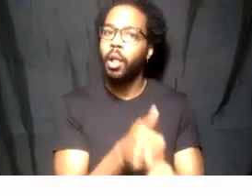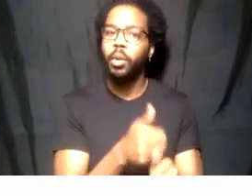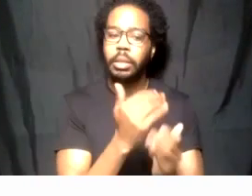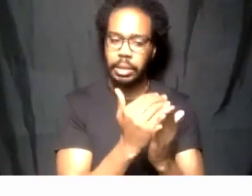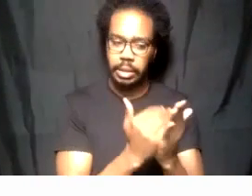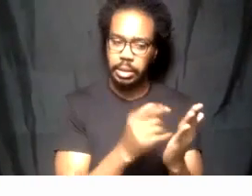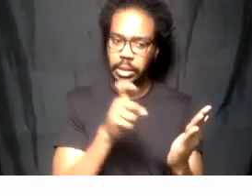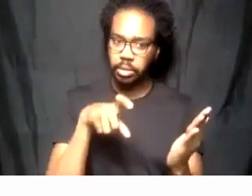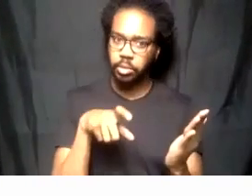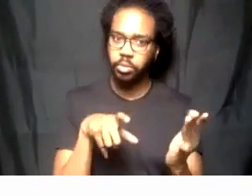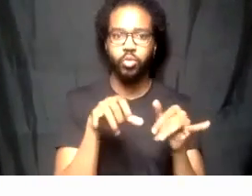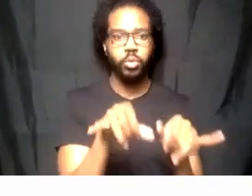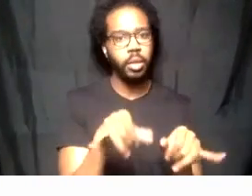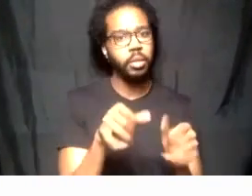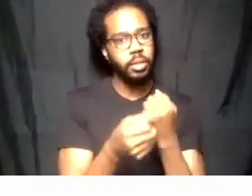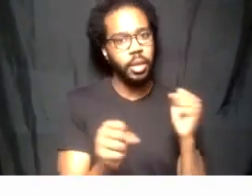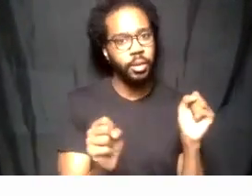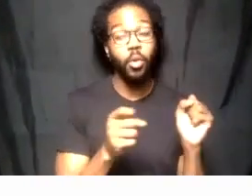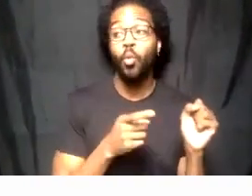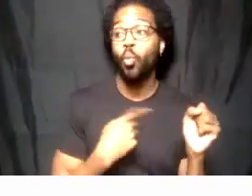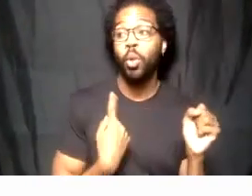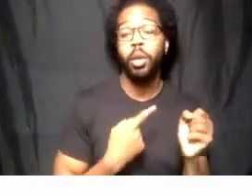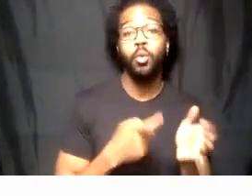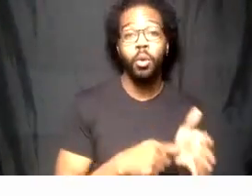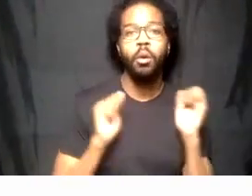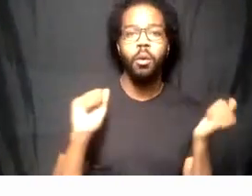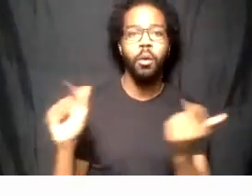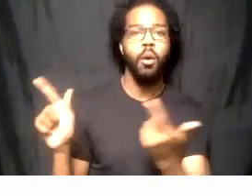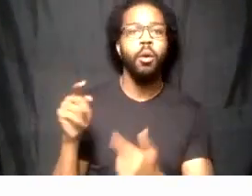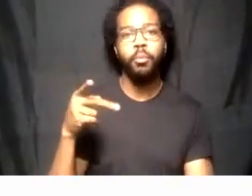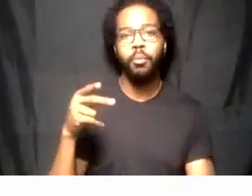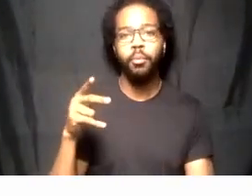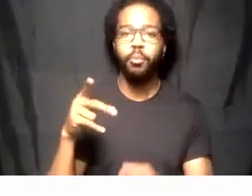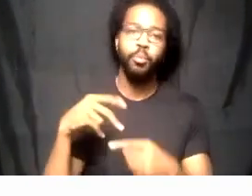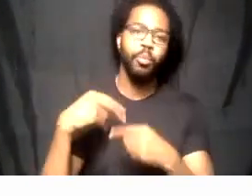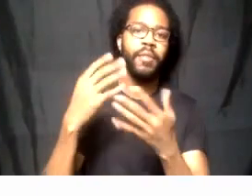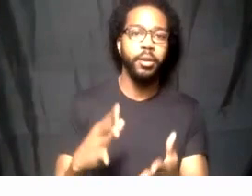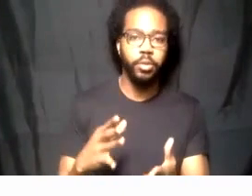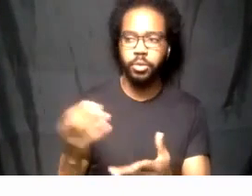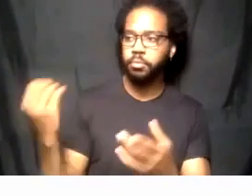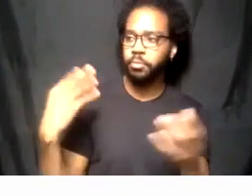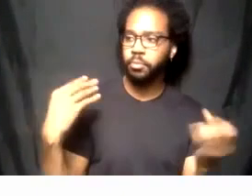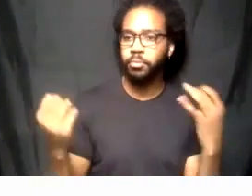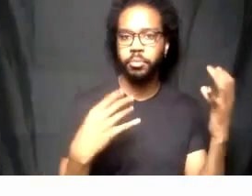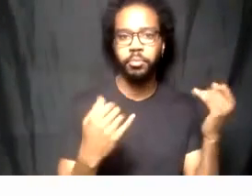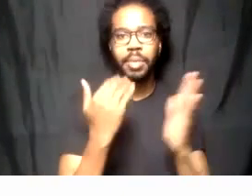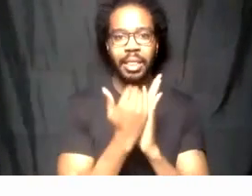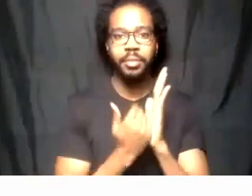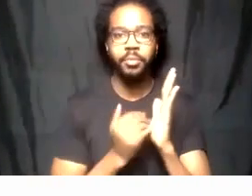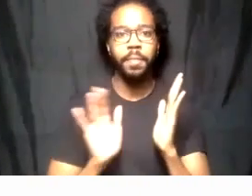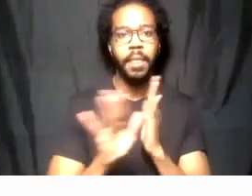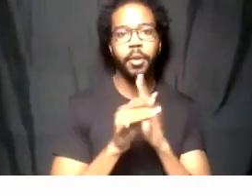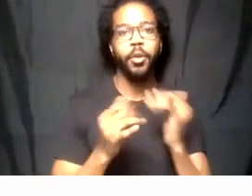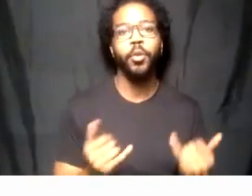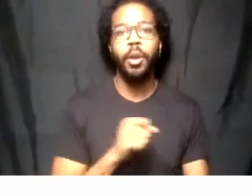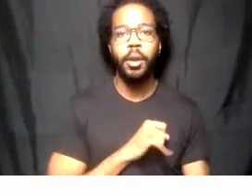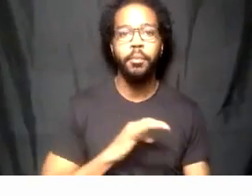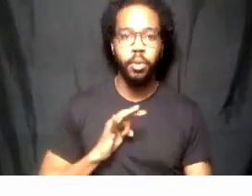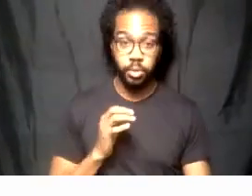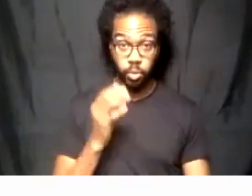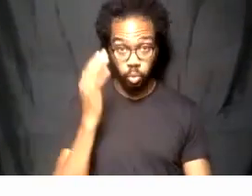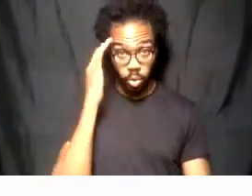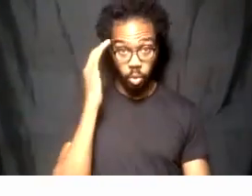steps. We have required all of our providers to provide the lists of all their current employees so that we know when employees